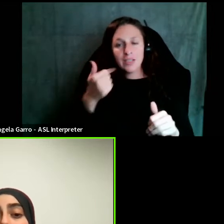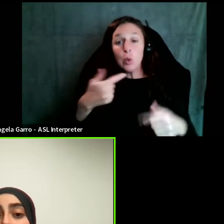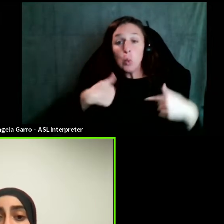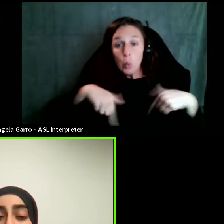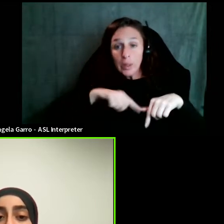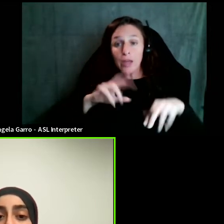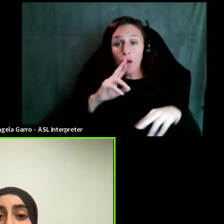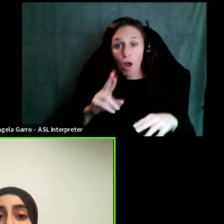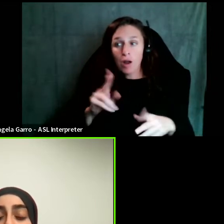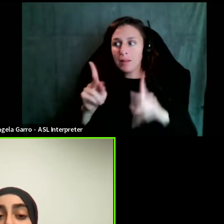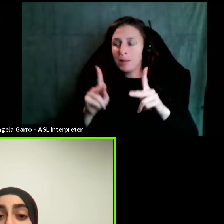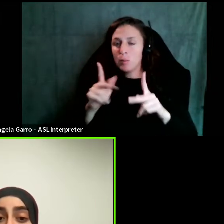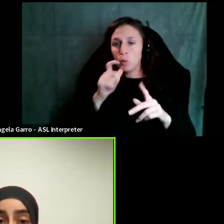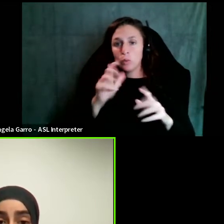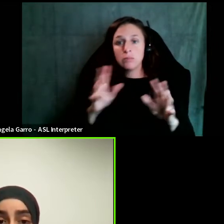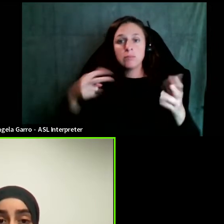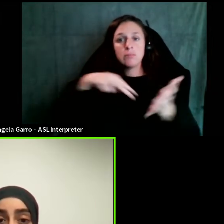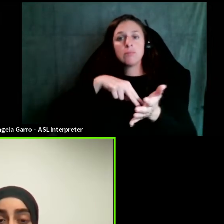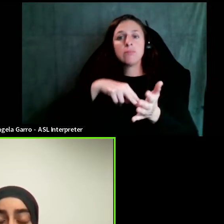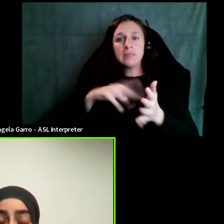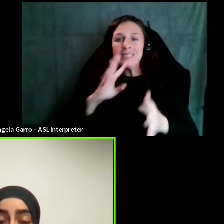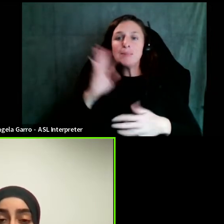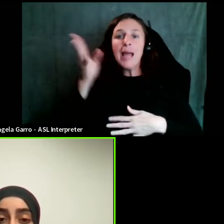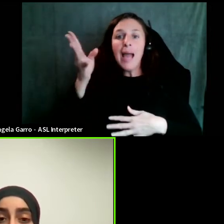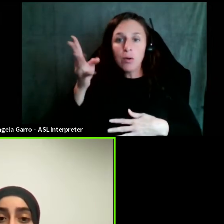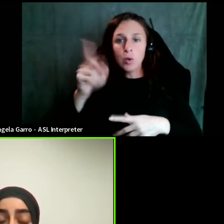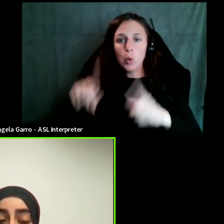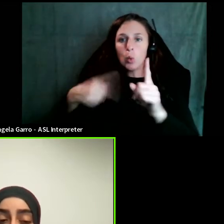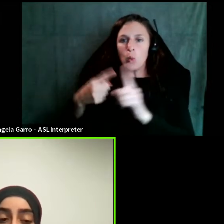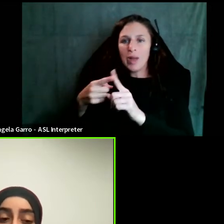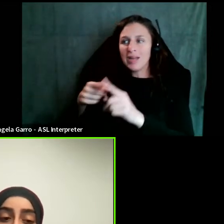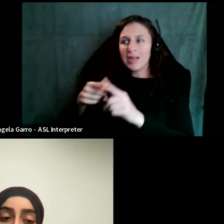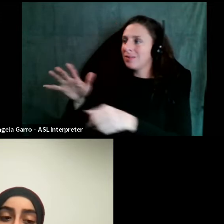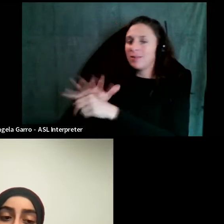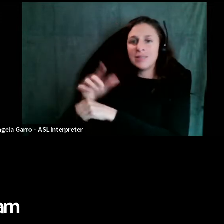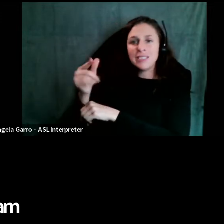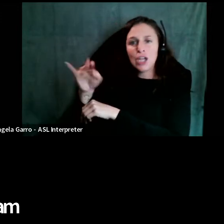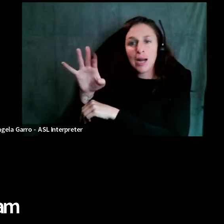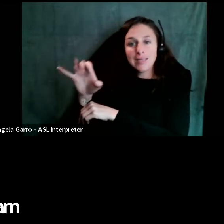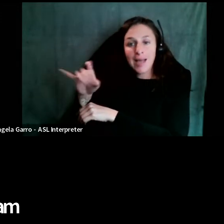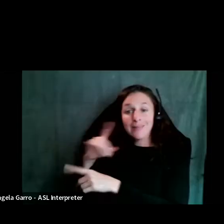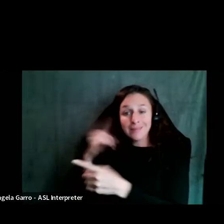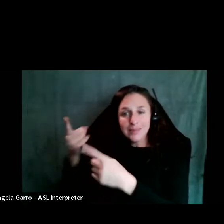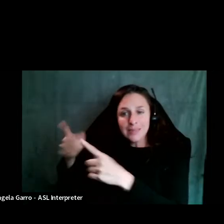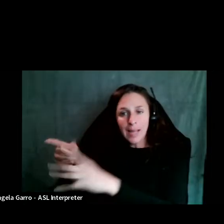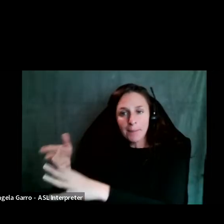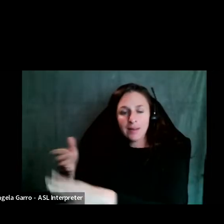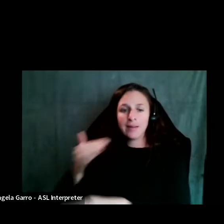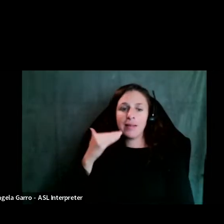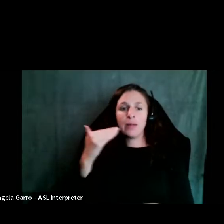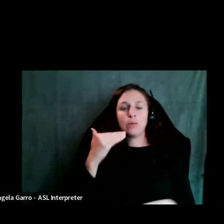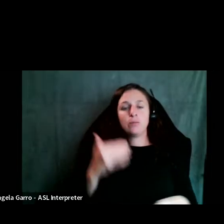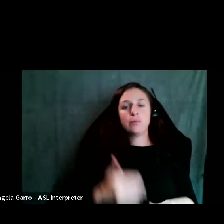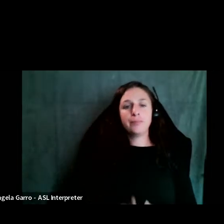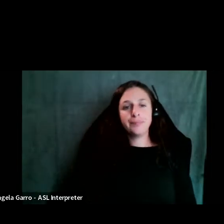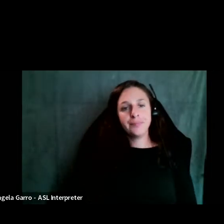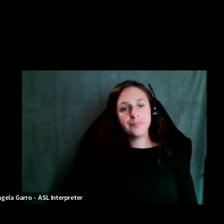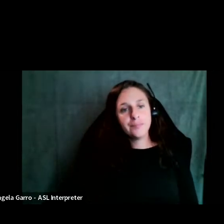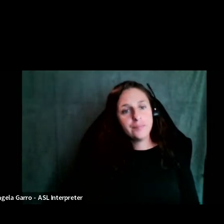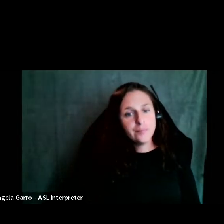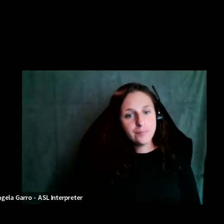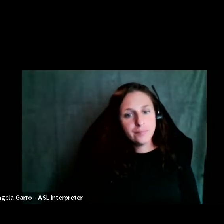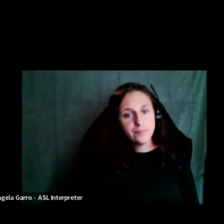up and speak out when genocide is happening. Thank you. Thank you.